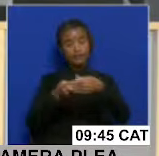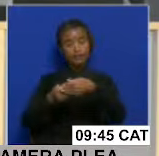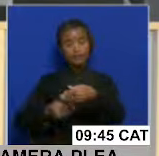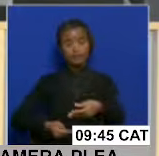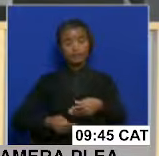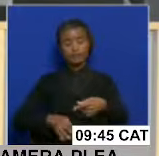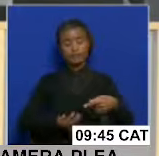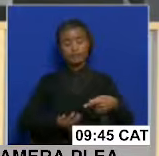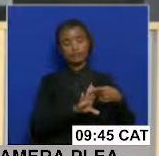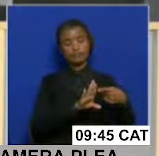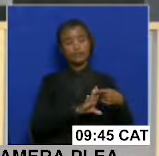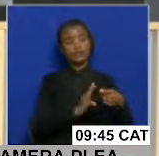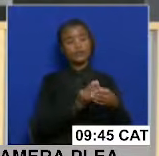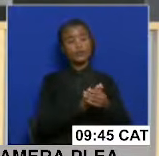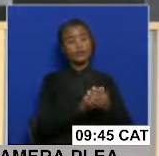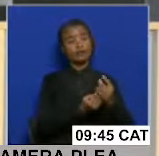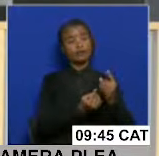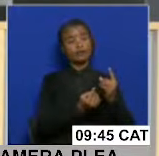2.